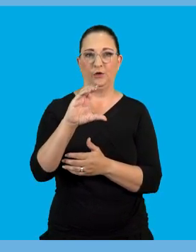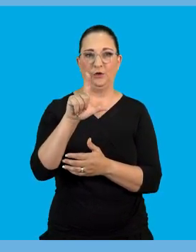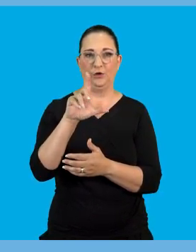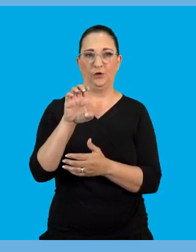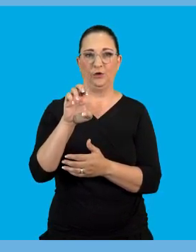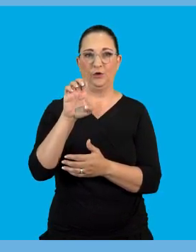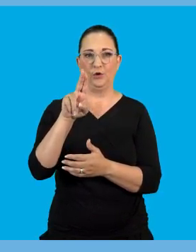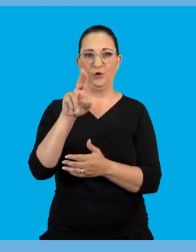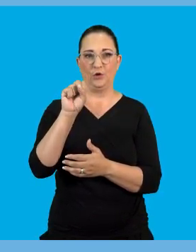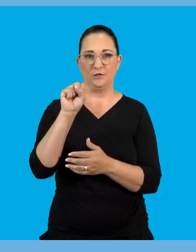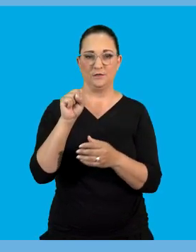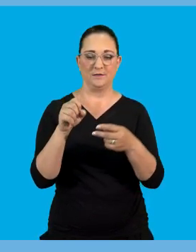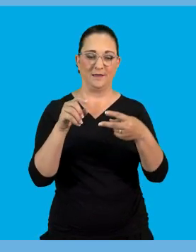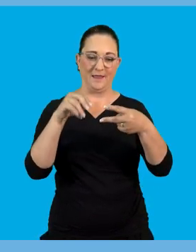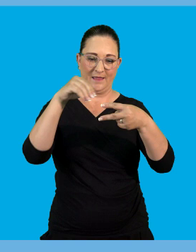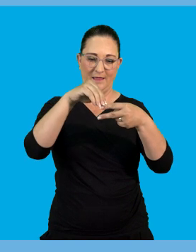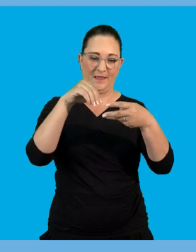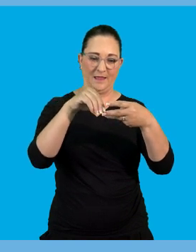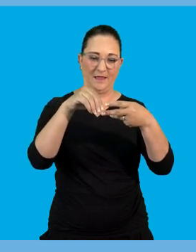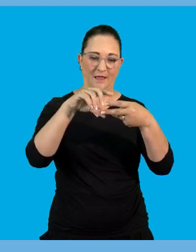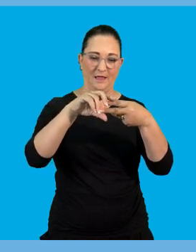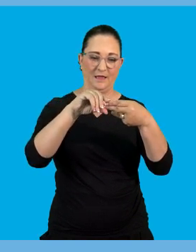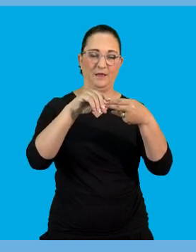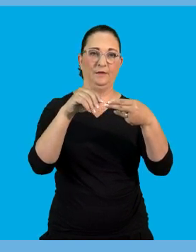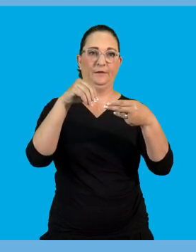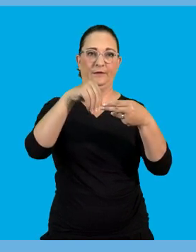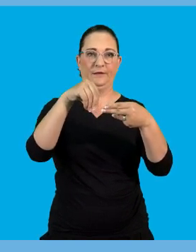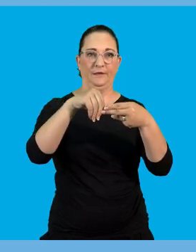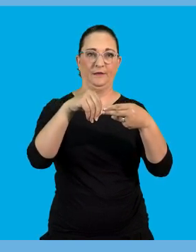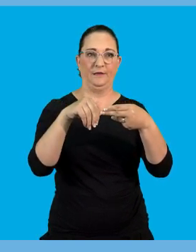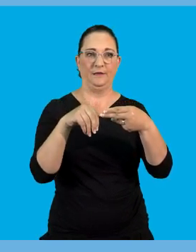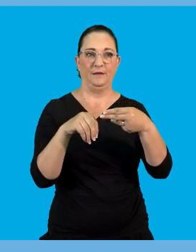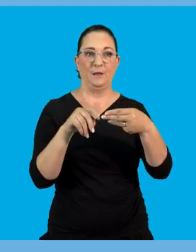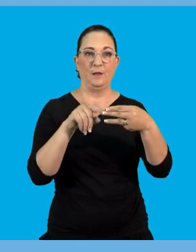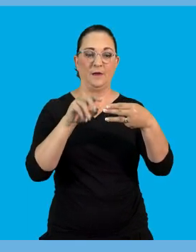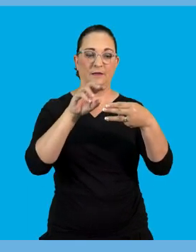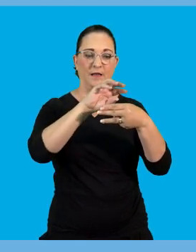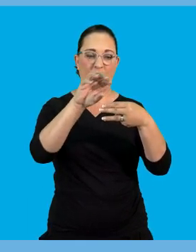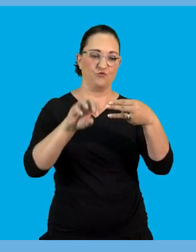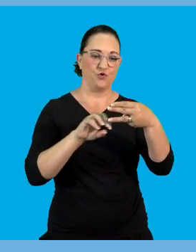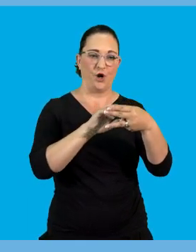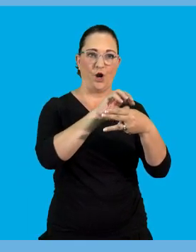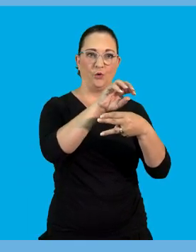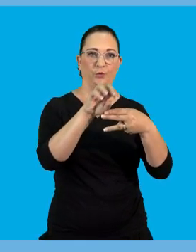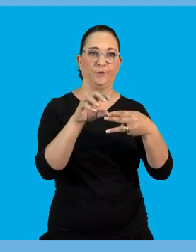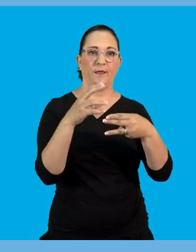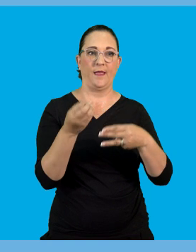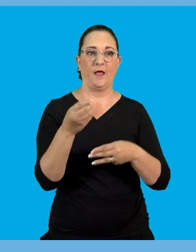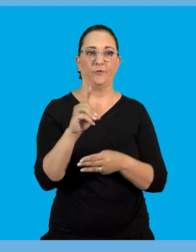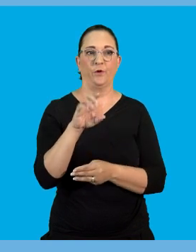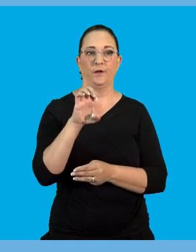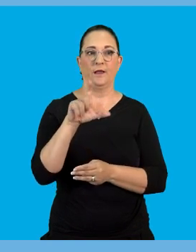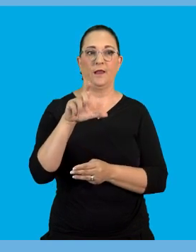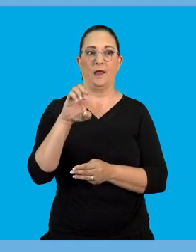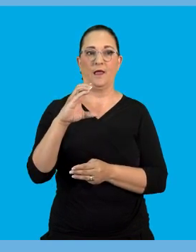in a nucleus, you find both the protons and the neutrons. And then lastly, around the nucleus, we have electrons, and